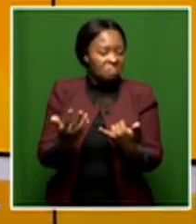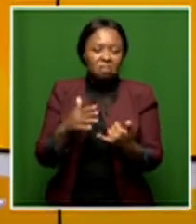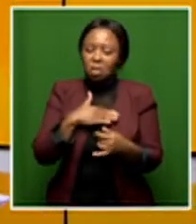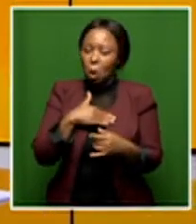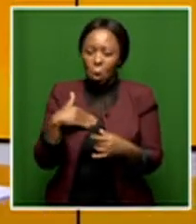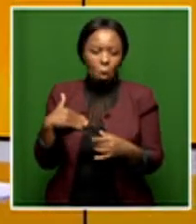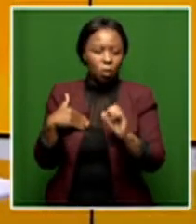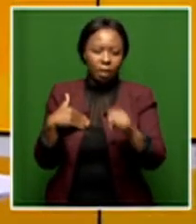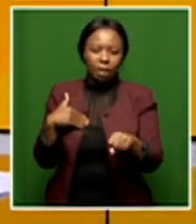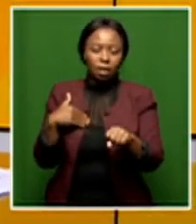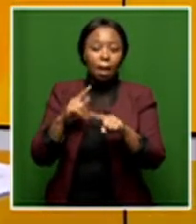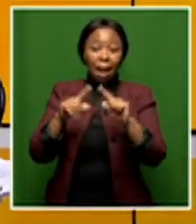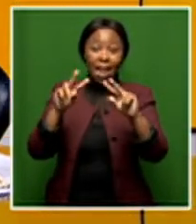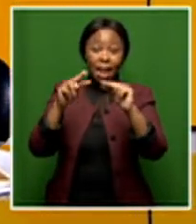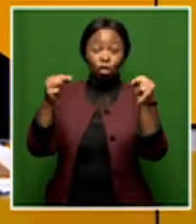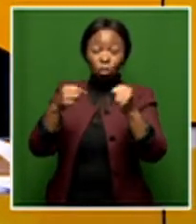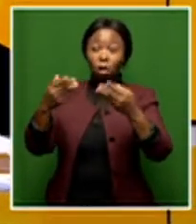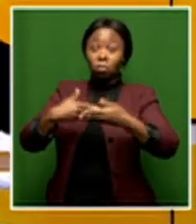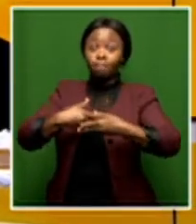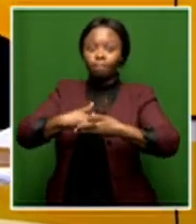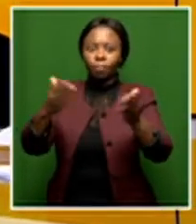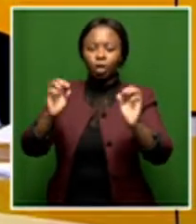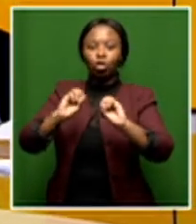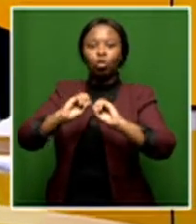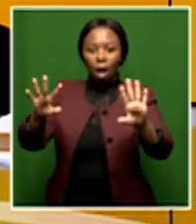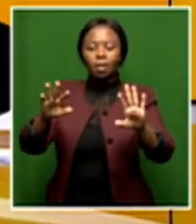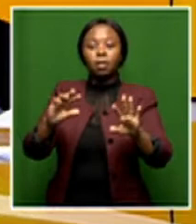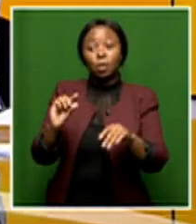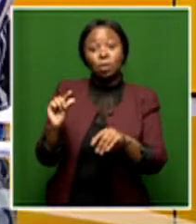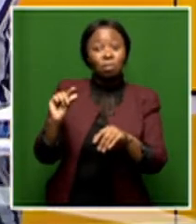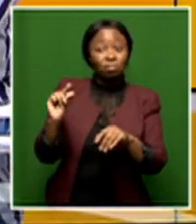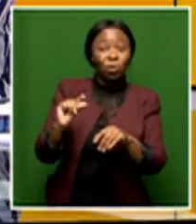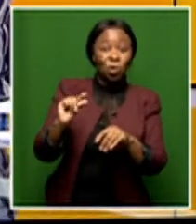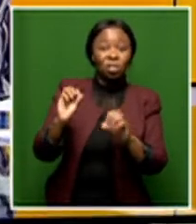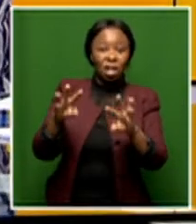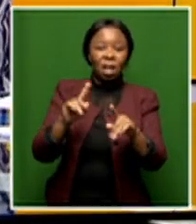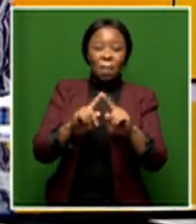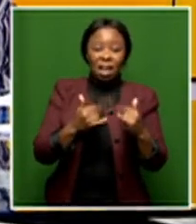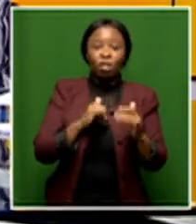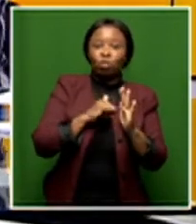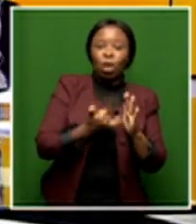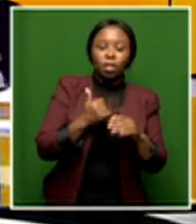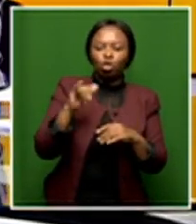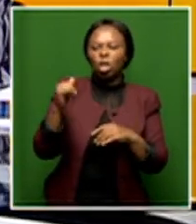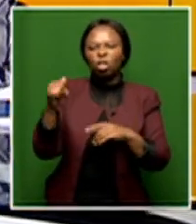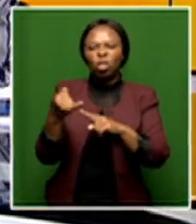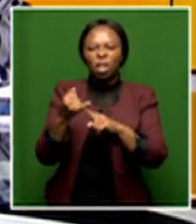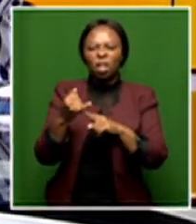But the national rollout is still yet to begin. This is just the healthcare workers for the Johnson & Johnson